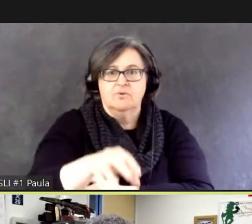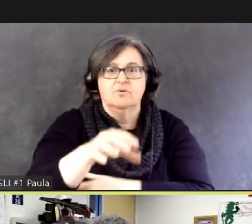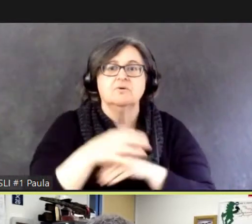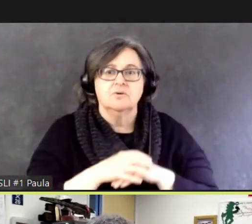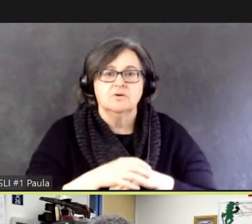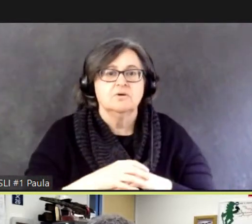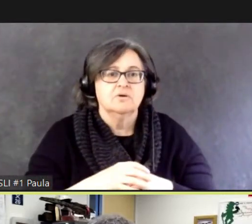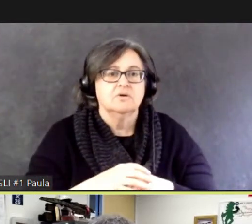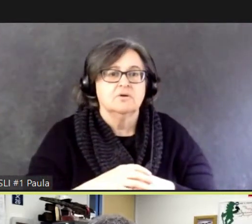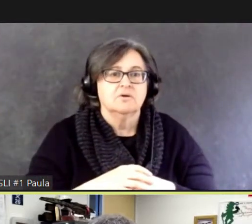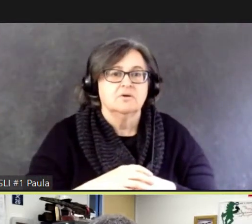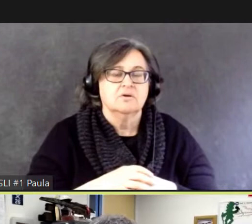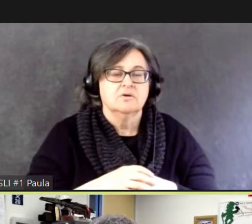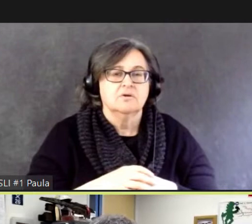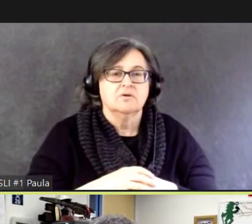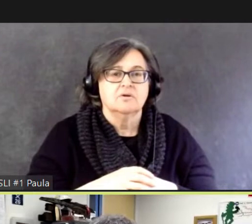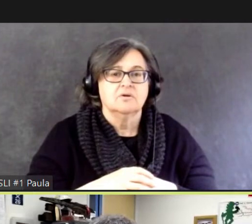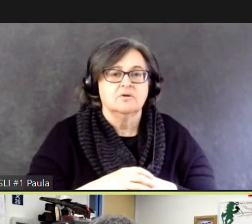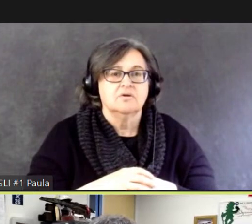slide.